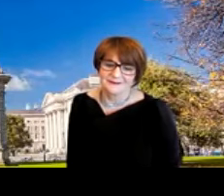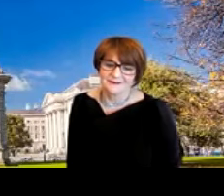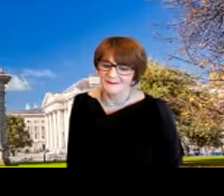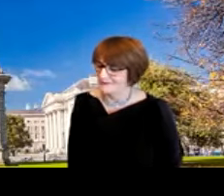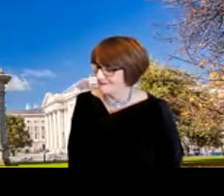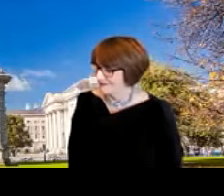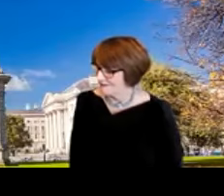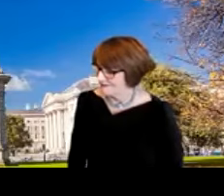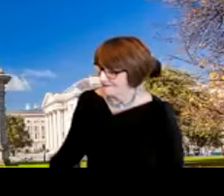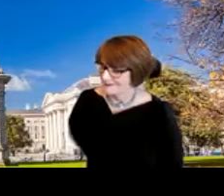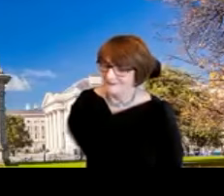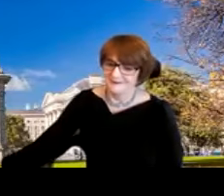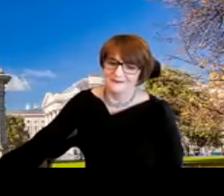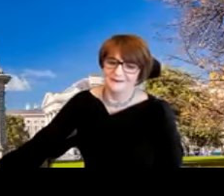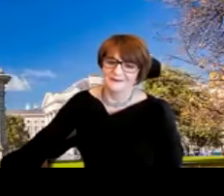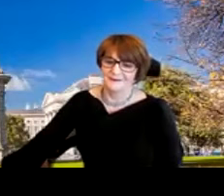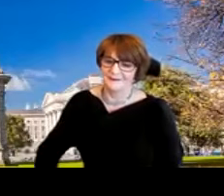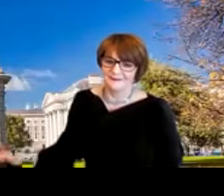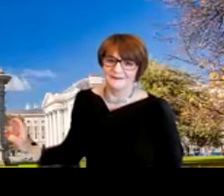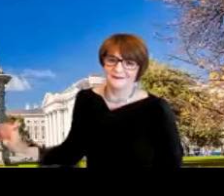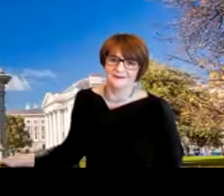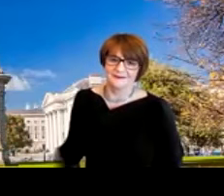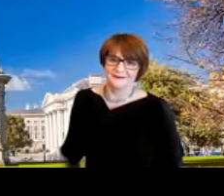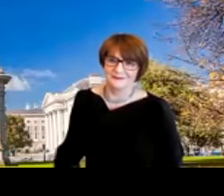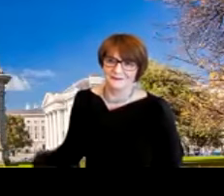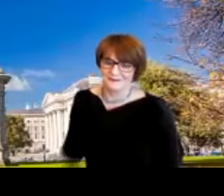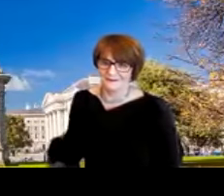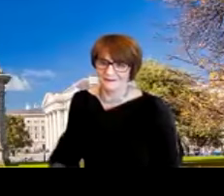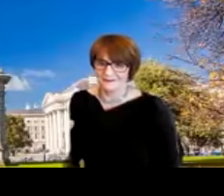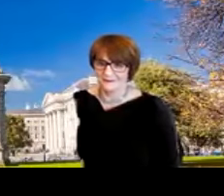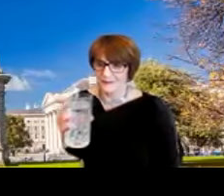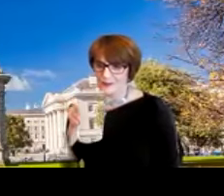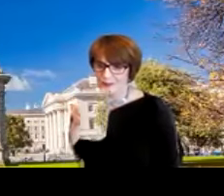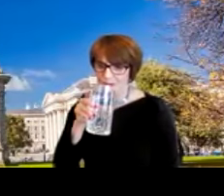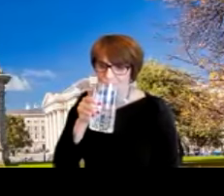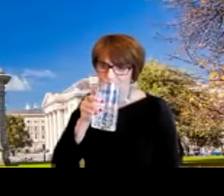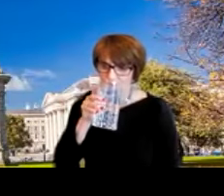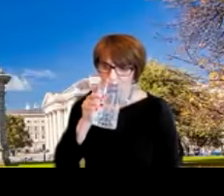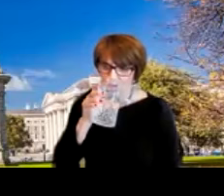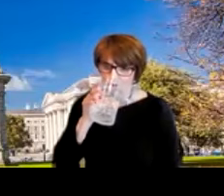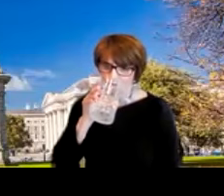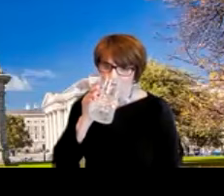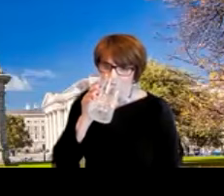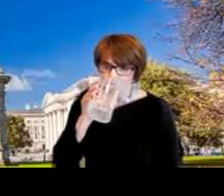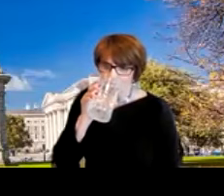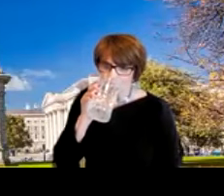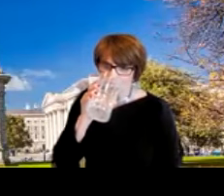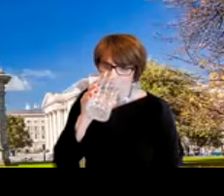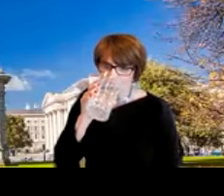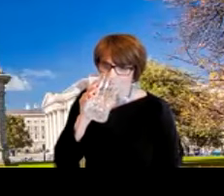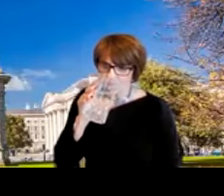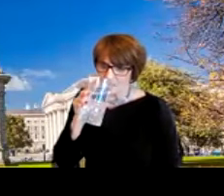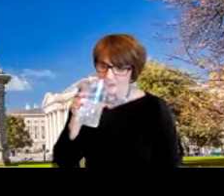understand how to promote the well-being and successful aging of adults with an intellectual disability.